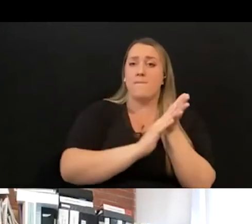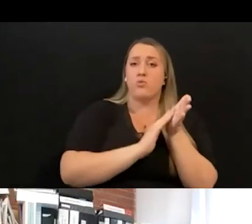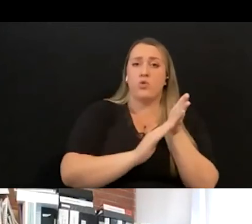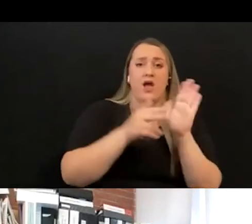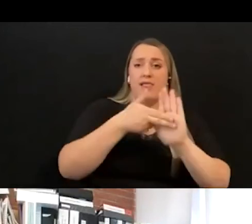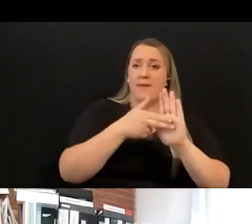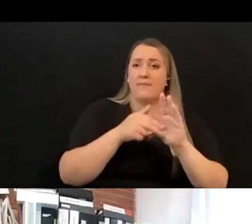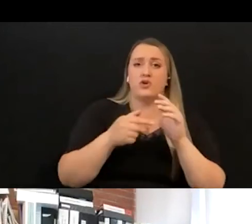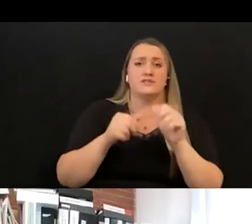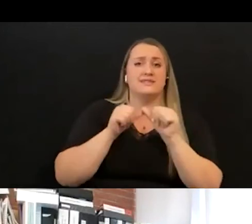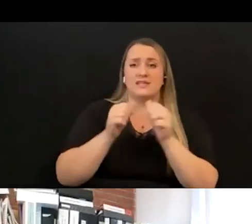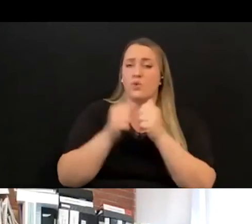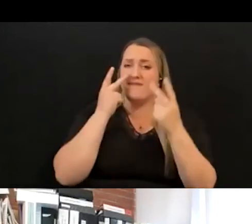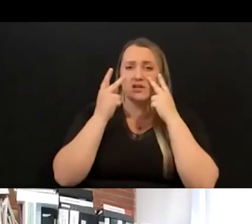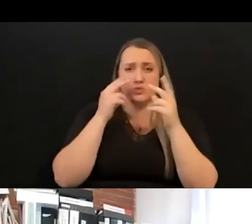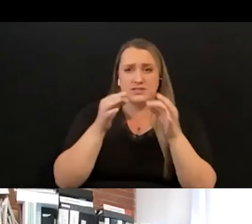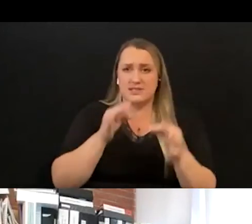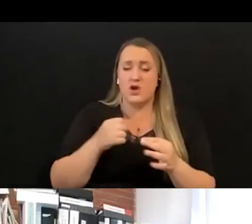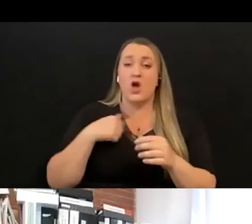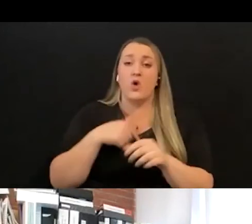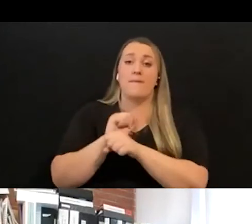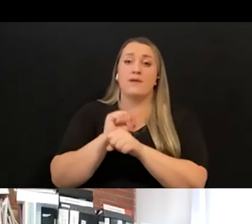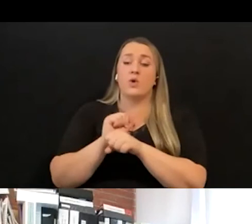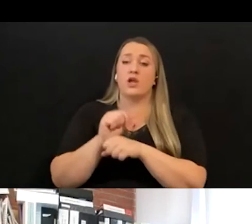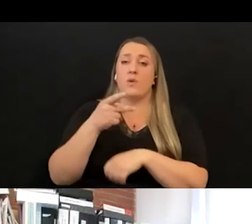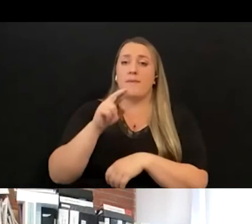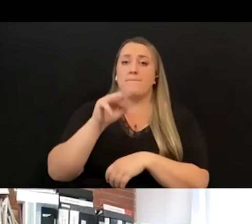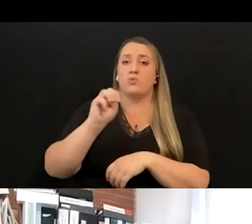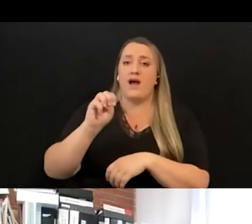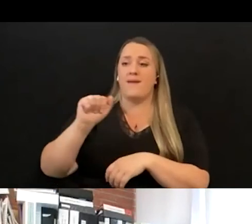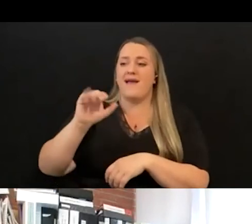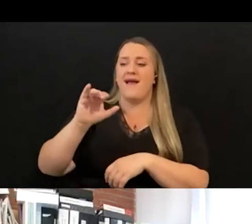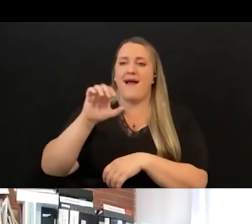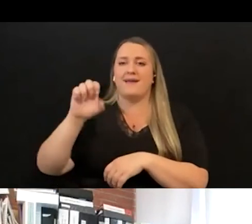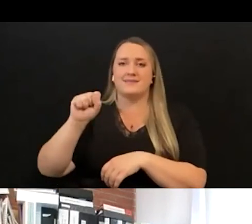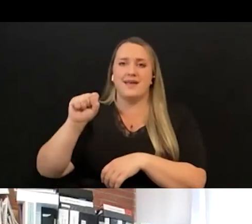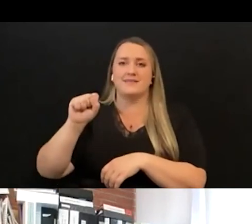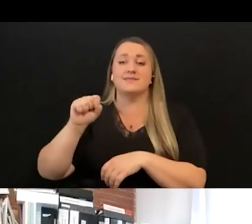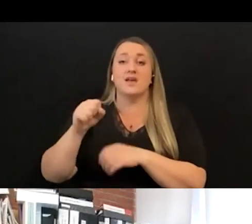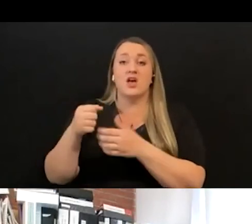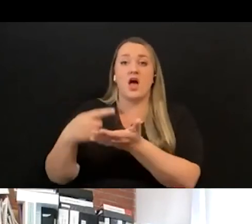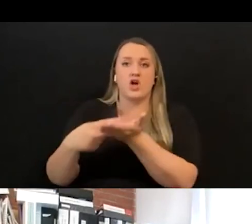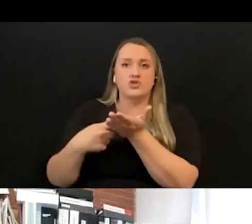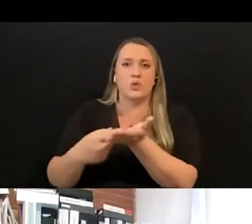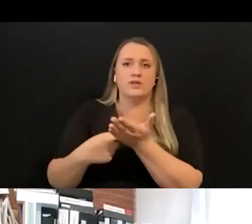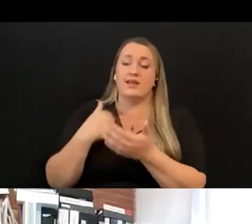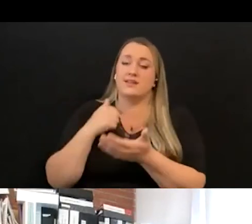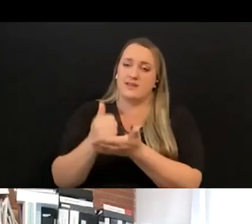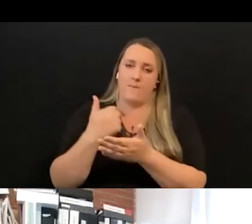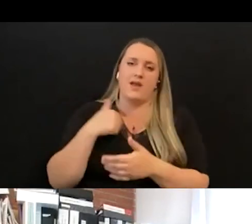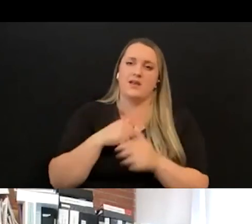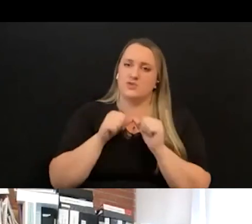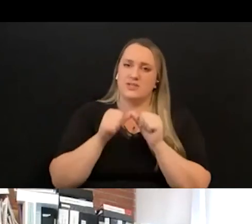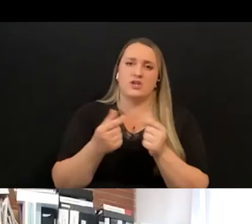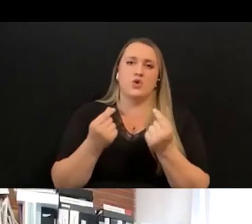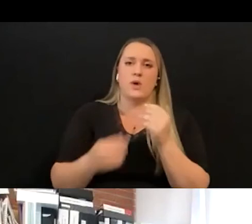descriptions. We've been working with Prime Access Consulting. And so it's continuing, it's helping us to continue to do more in